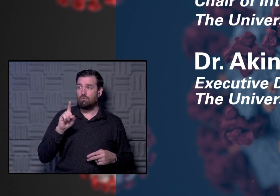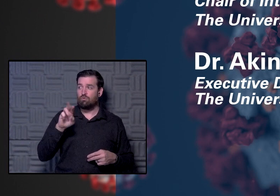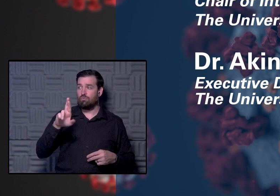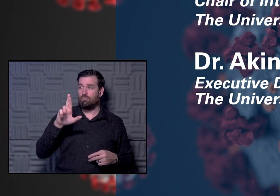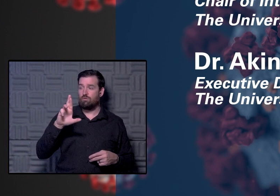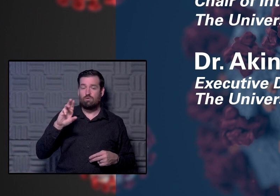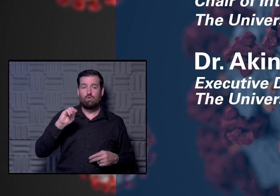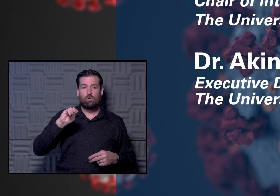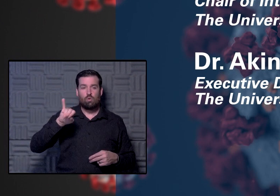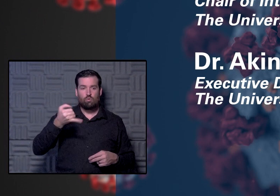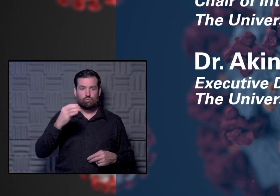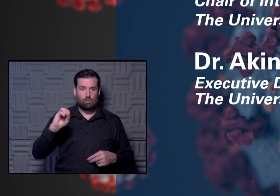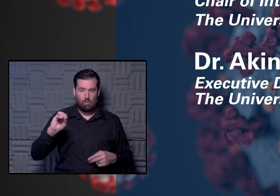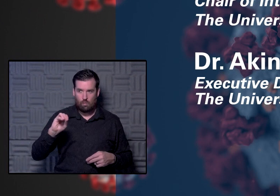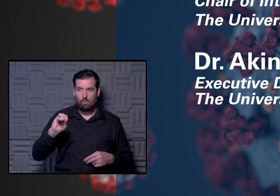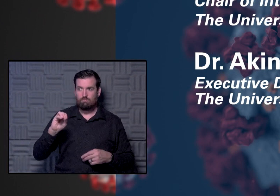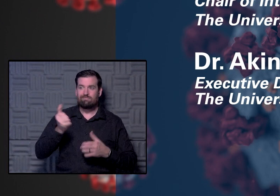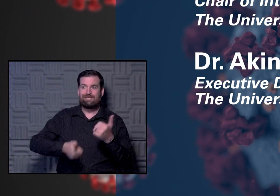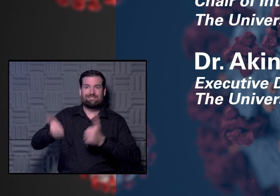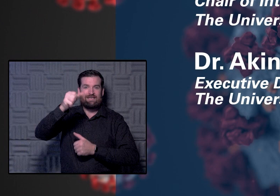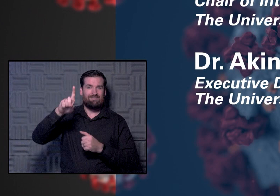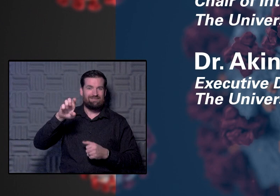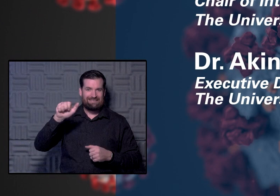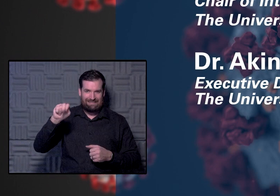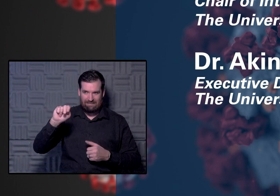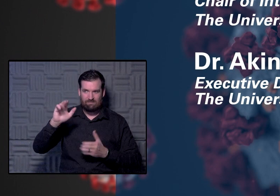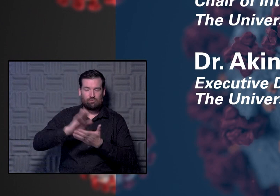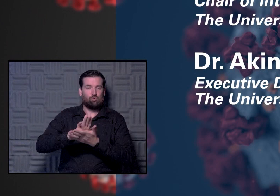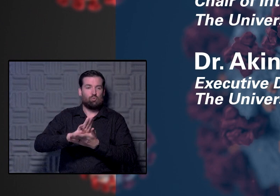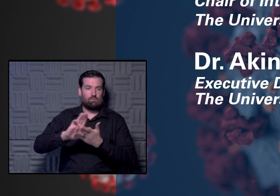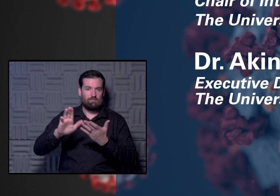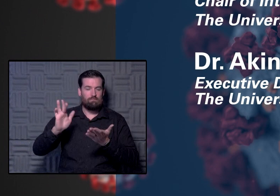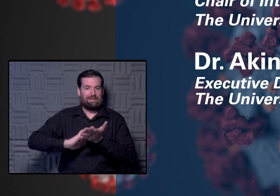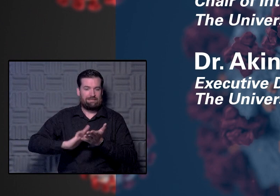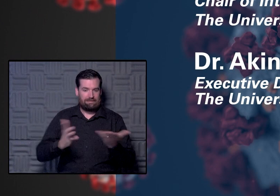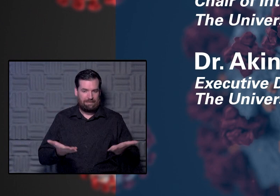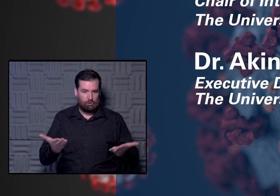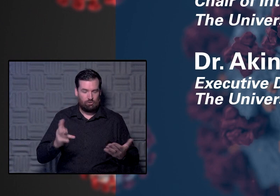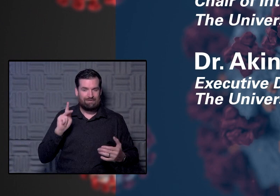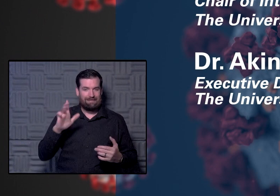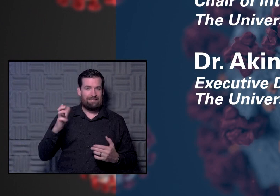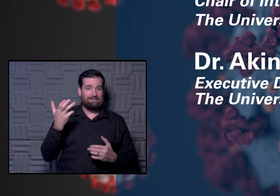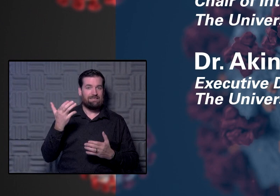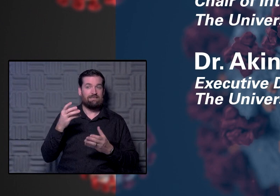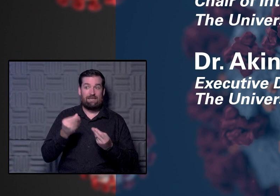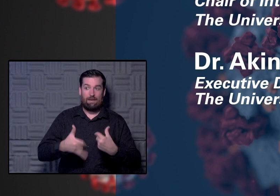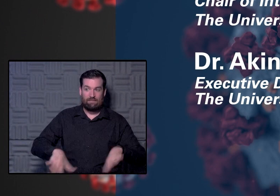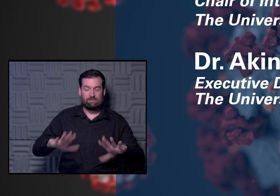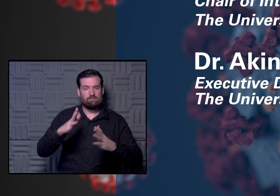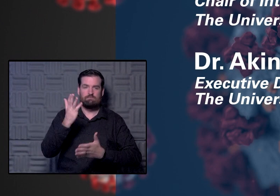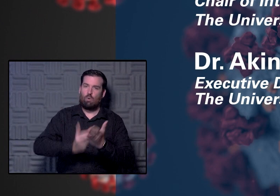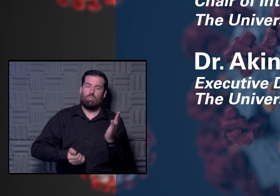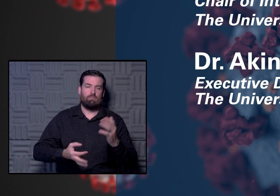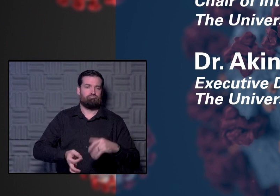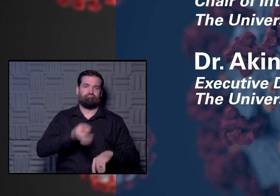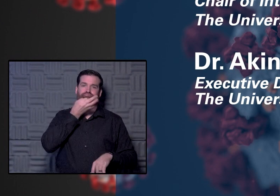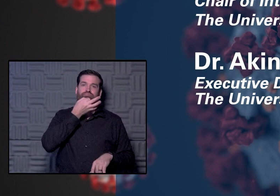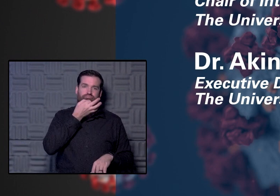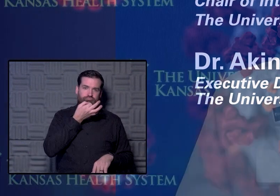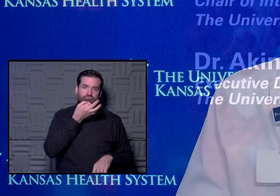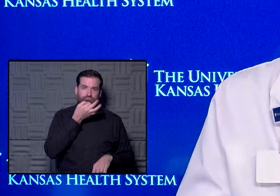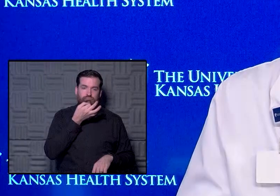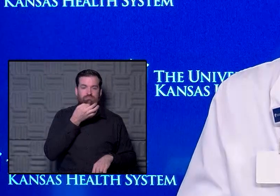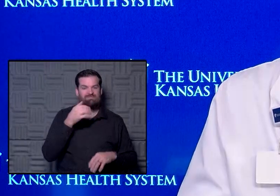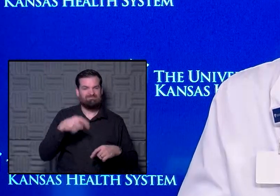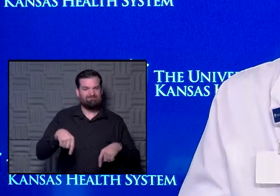Dr. Ojo, the executive dean of the School of Medicine here on the Kansas City campus, will join us. They're both experts in